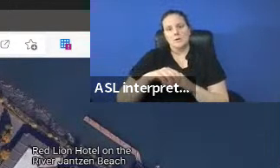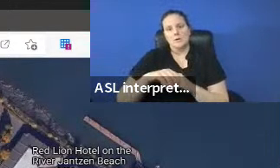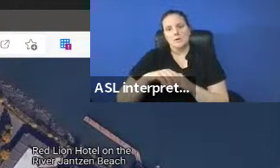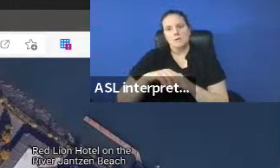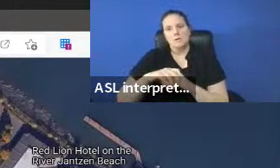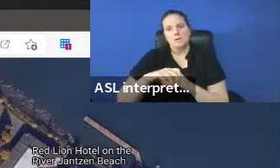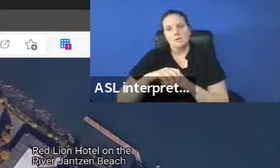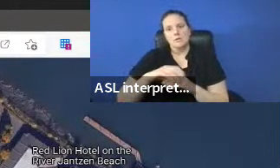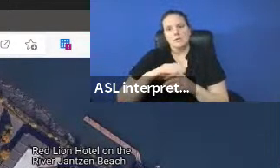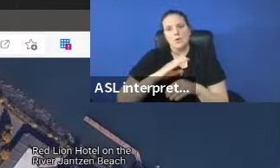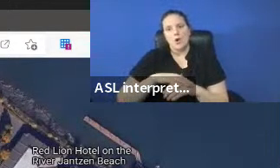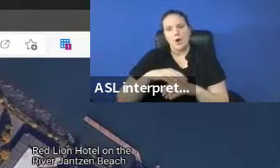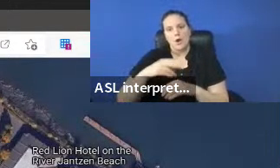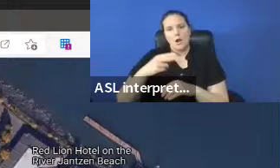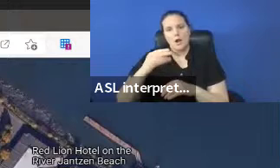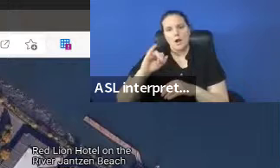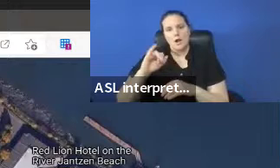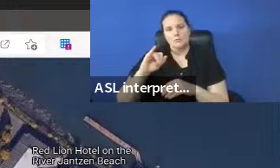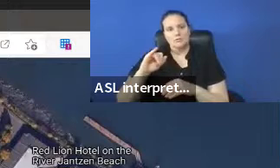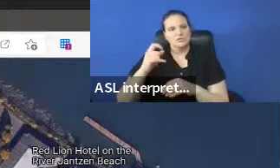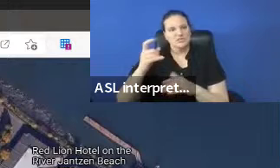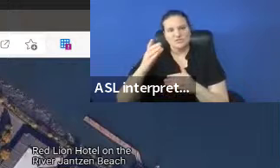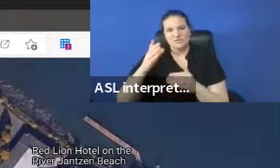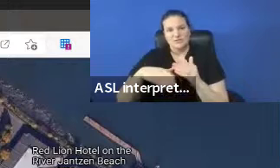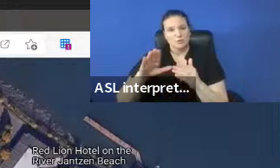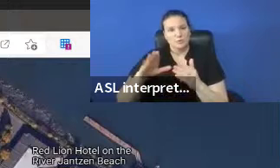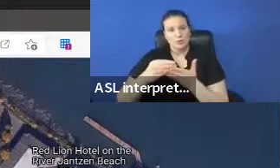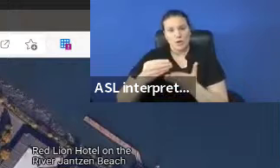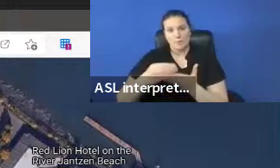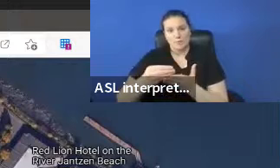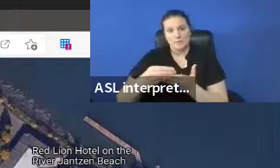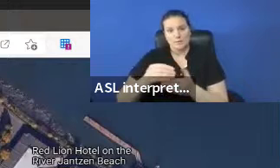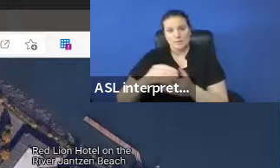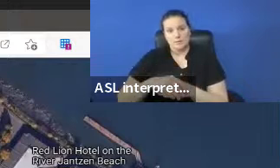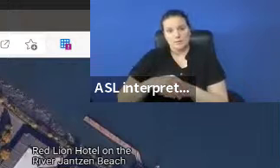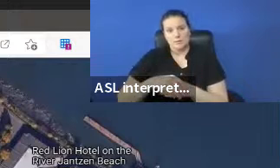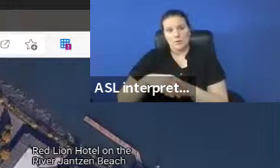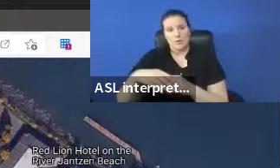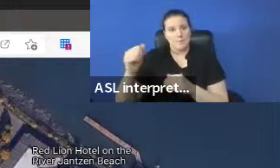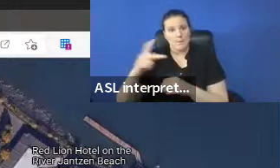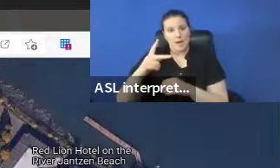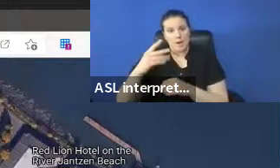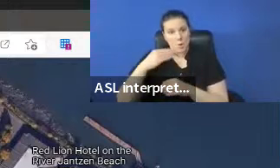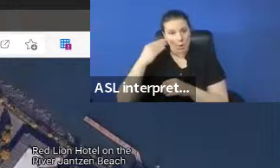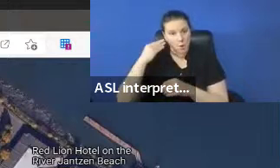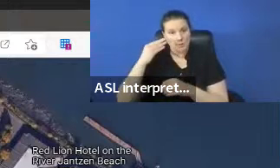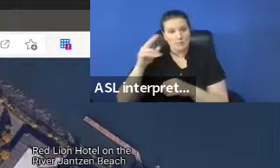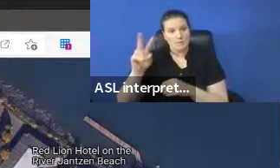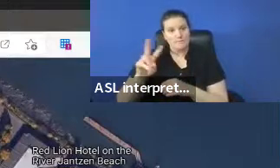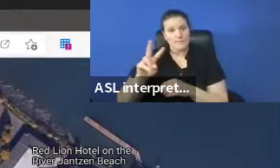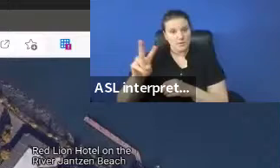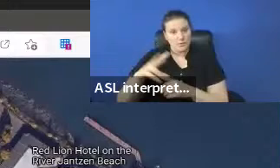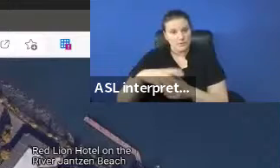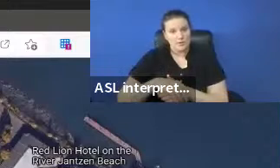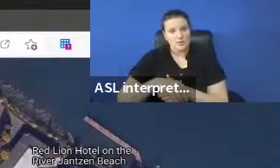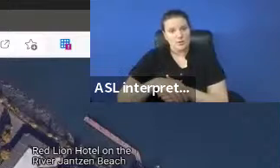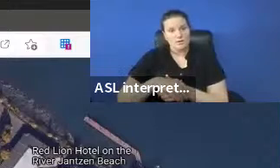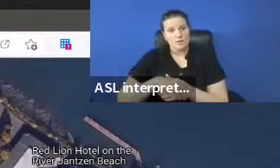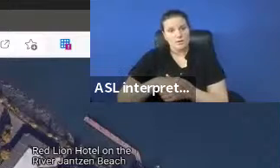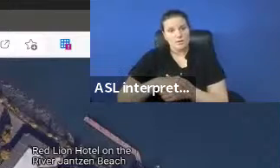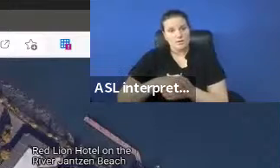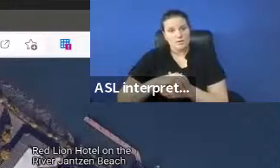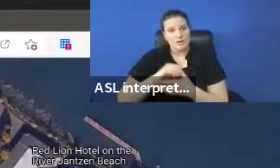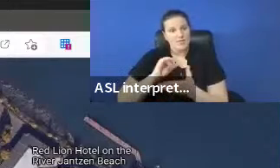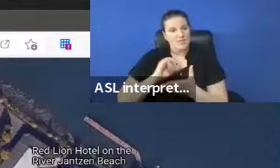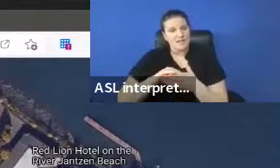on Hayden Island. You've just finished your shopping. You're going to go back home to Vancouver. Is it basically